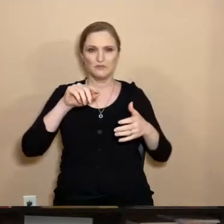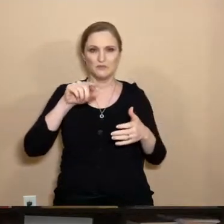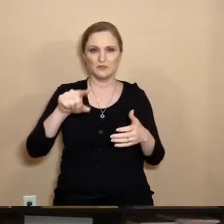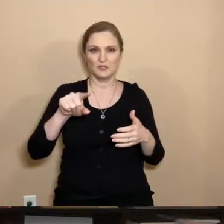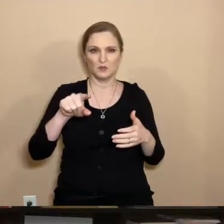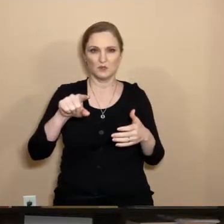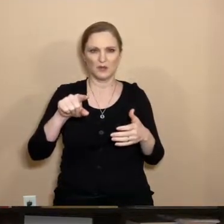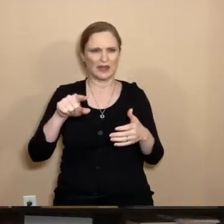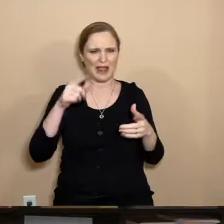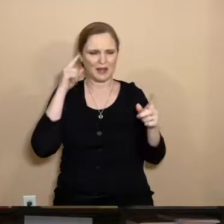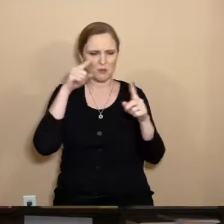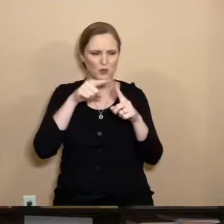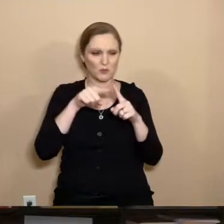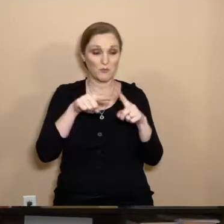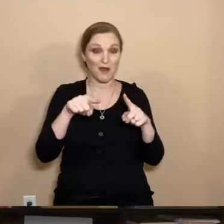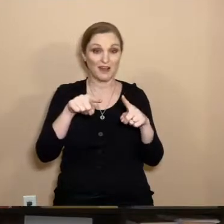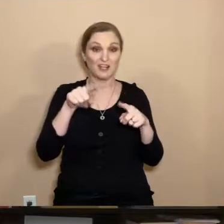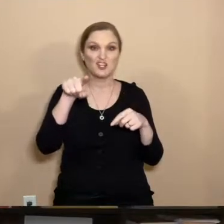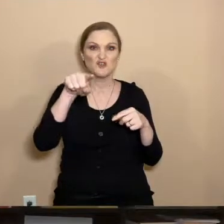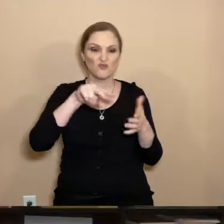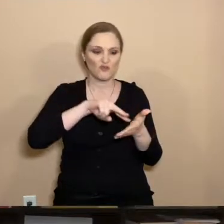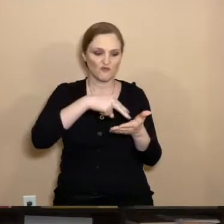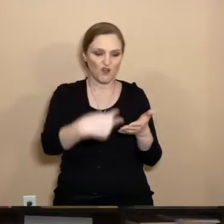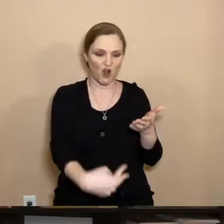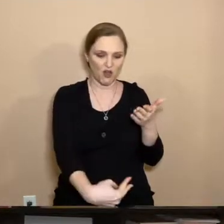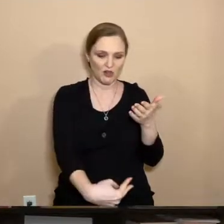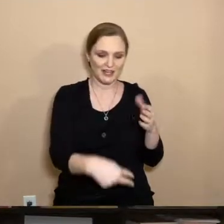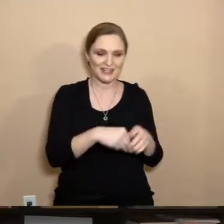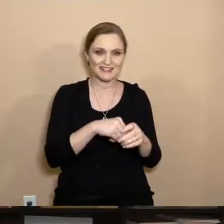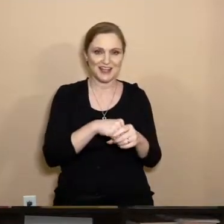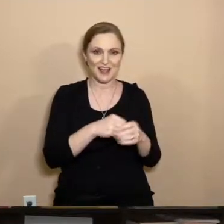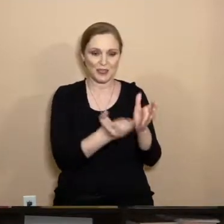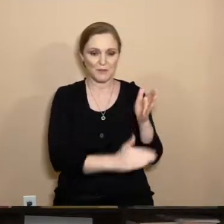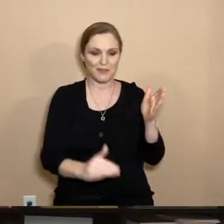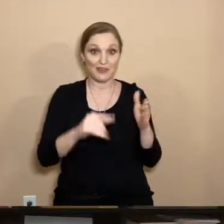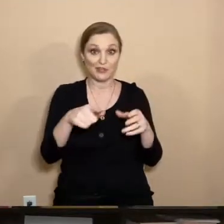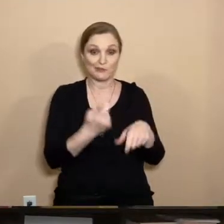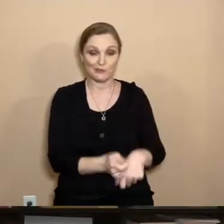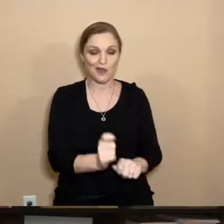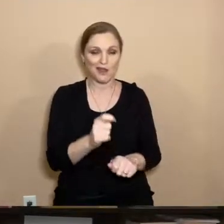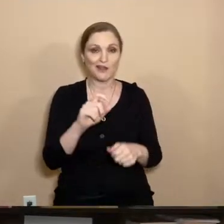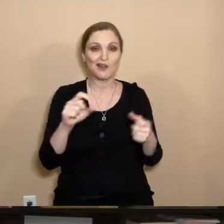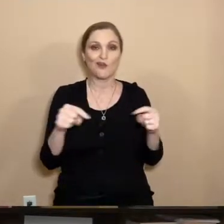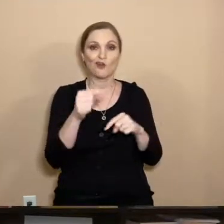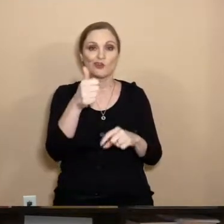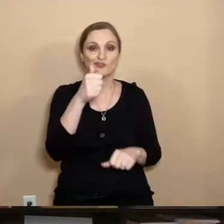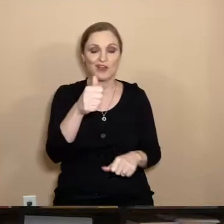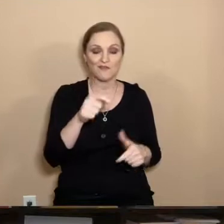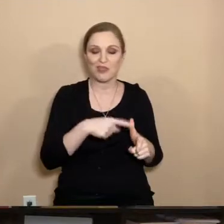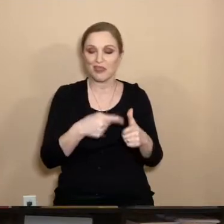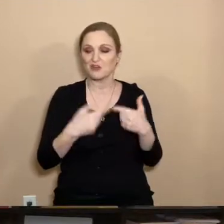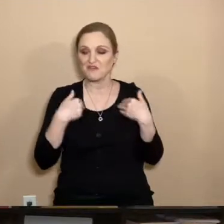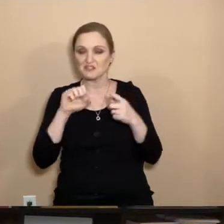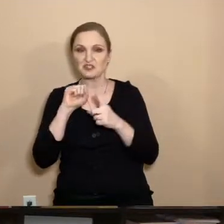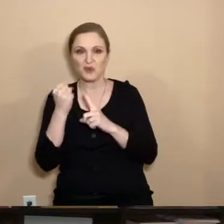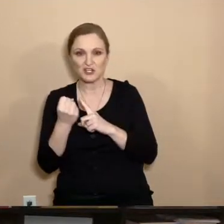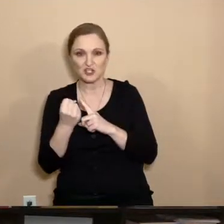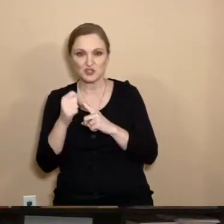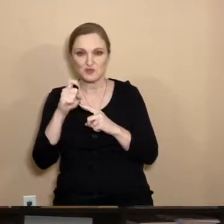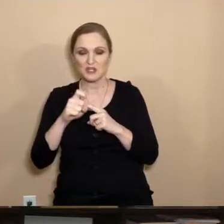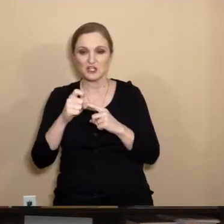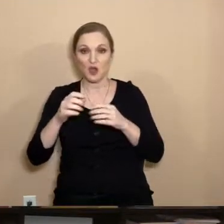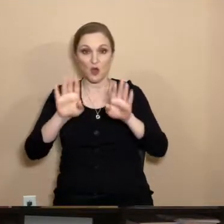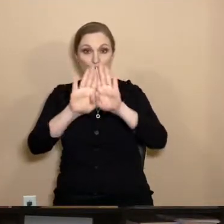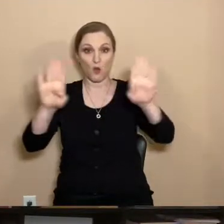for some type of purpose, but then you end up falling in the pit that you dug, so you hurt yourself. Then you have a situation where you need to tear down